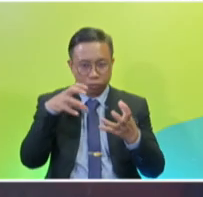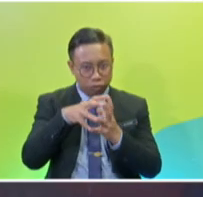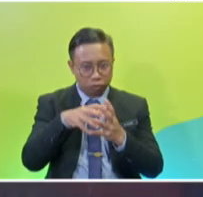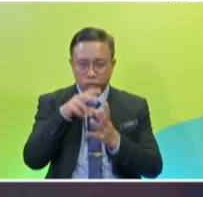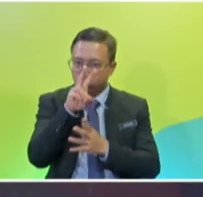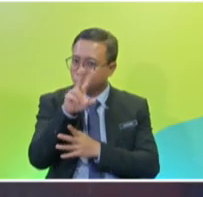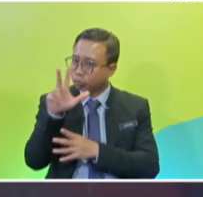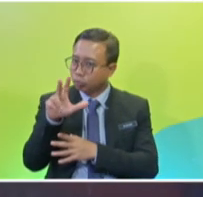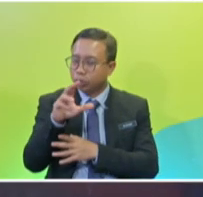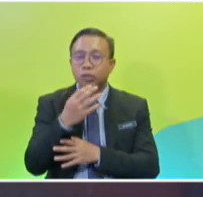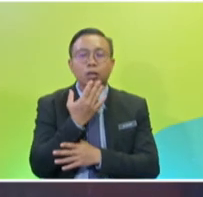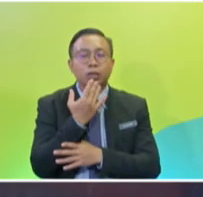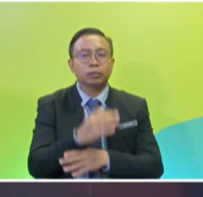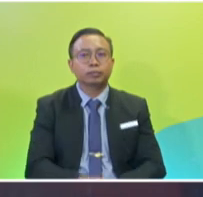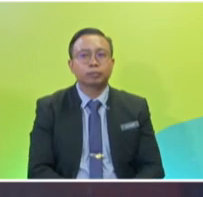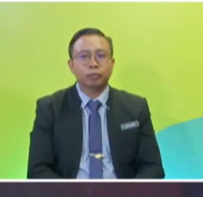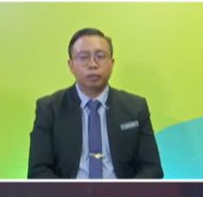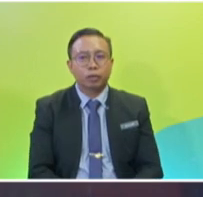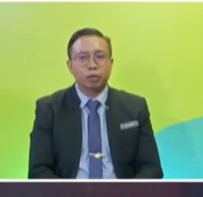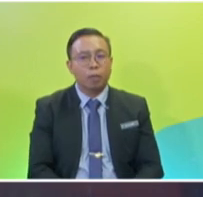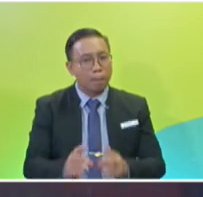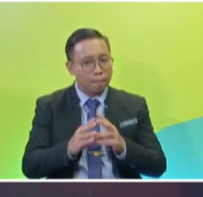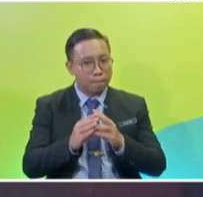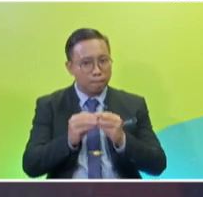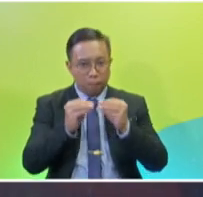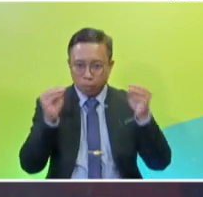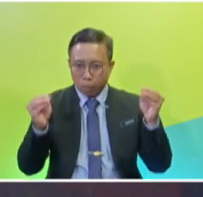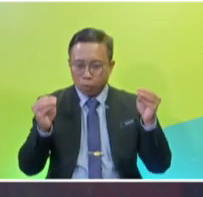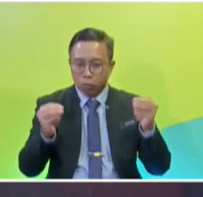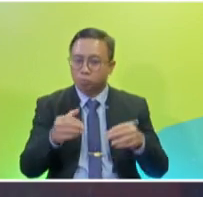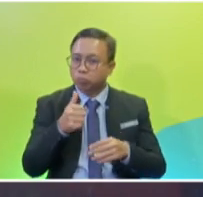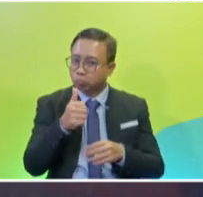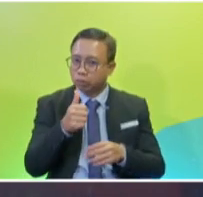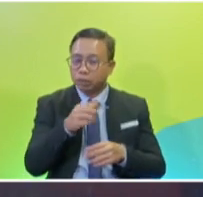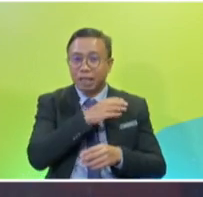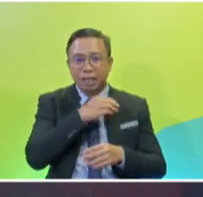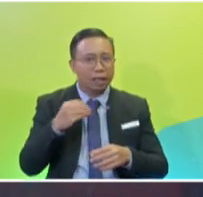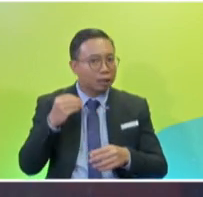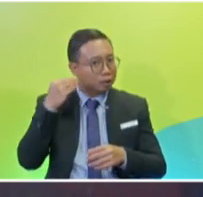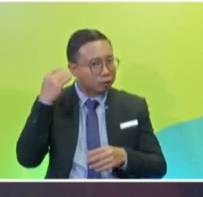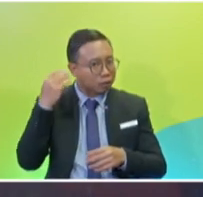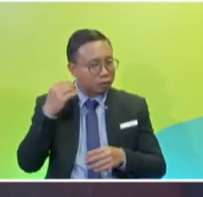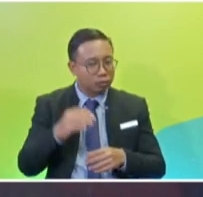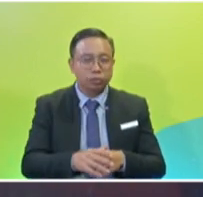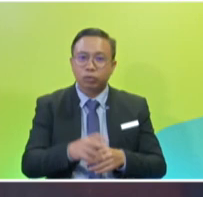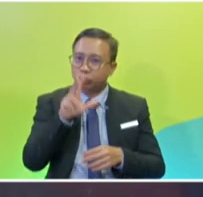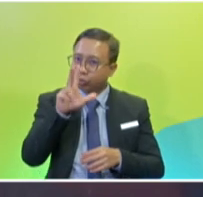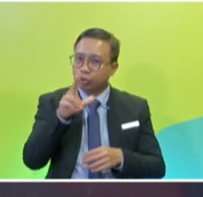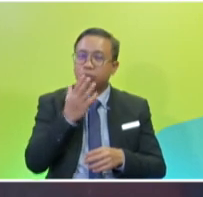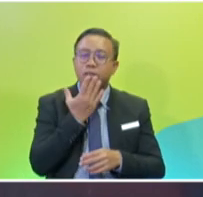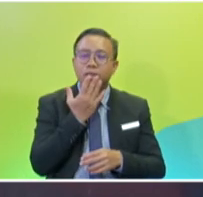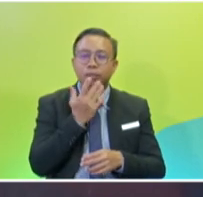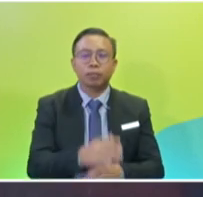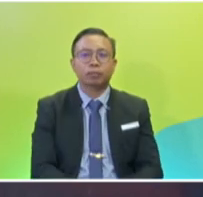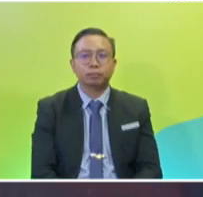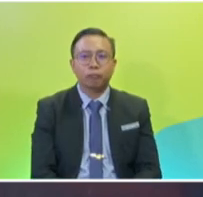That's your choice. But it gets more It sounds much more promising. It sounds more matured having three colours. But there will be